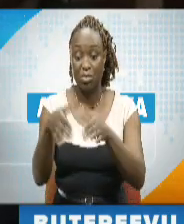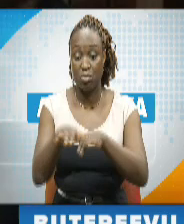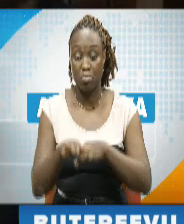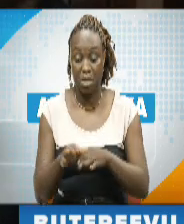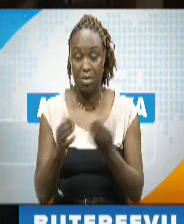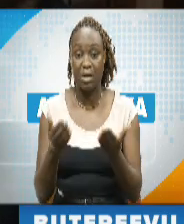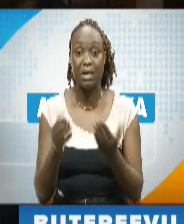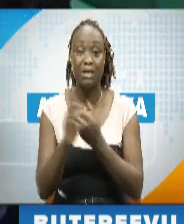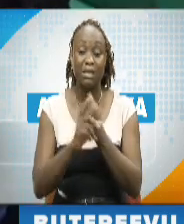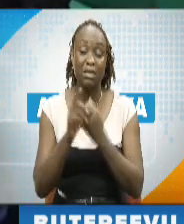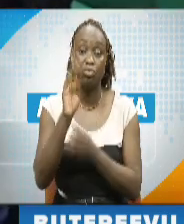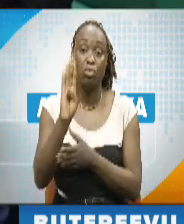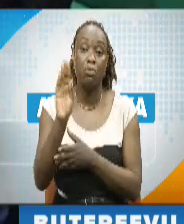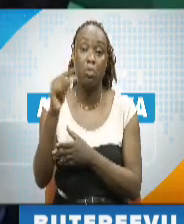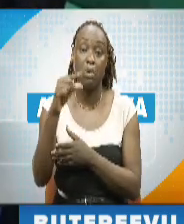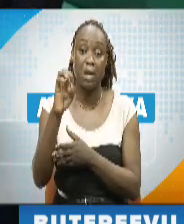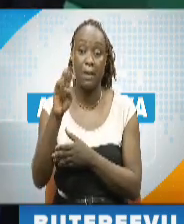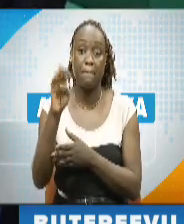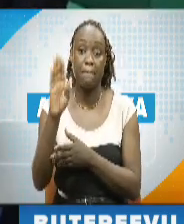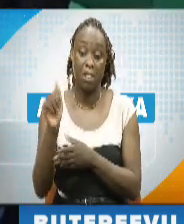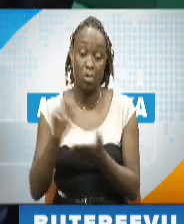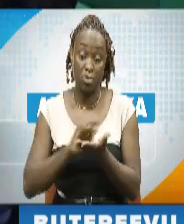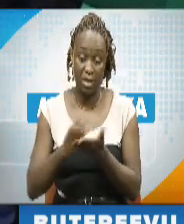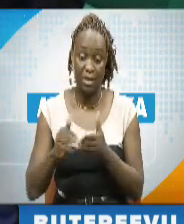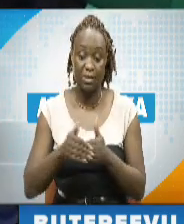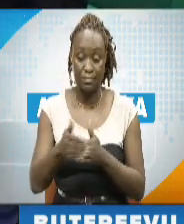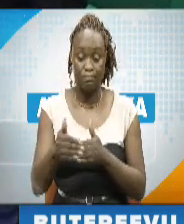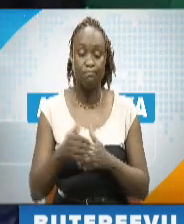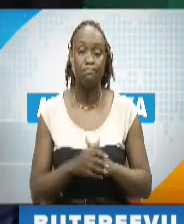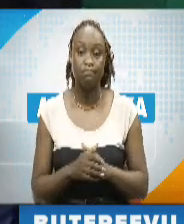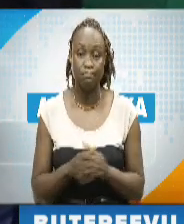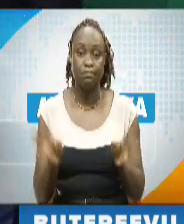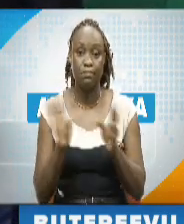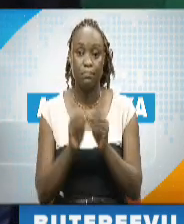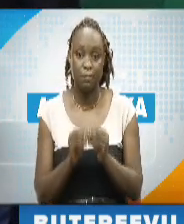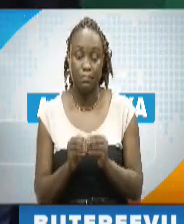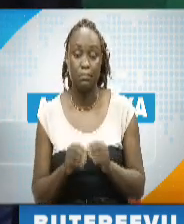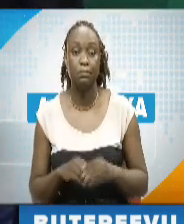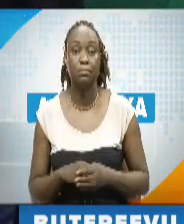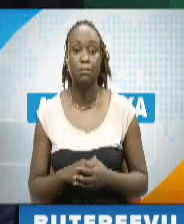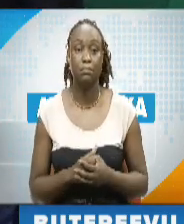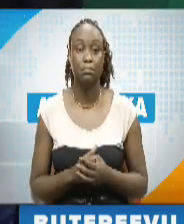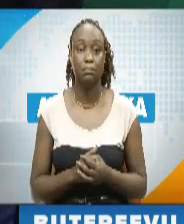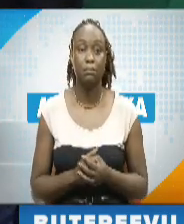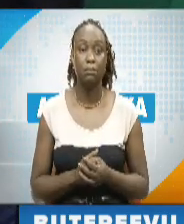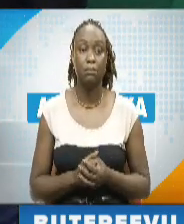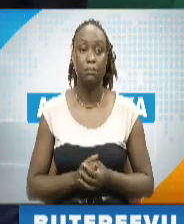Bugembe. Hasif Sechuunga, BBS Terefayina, Ageesigika.